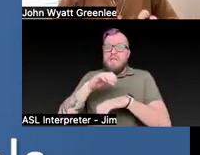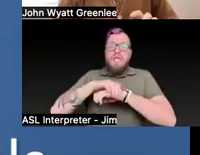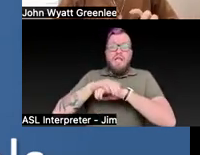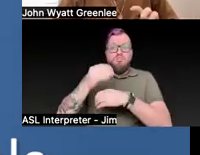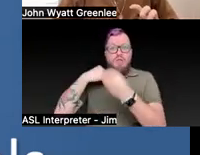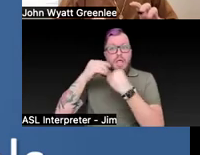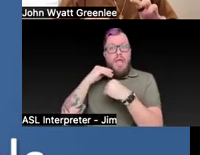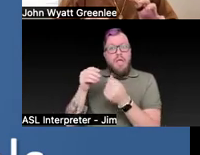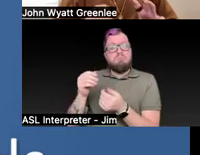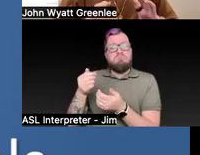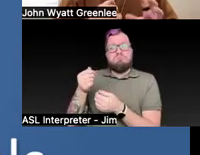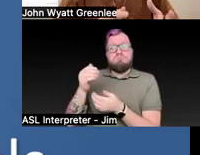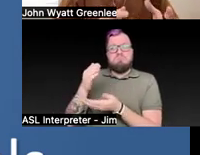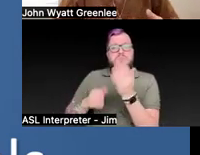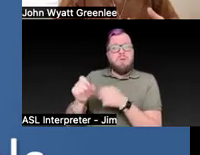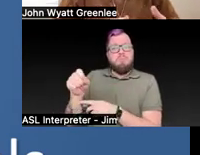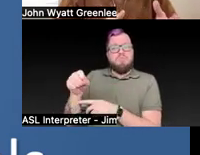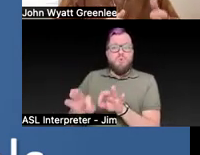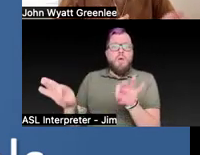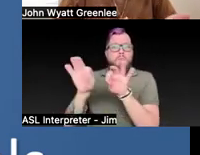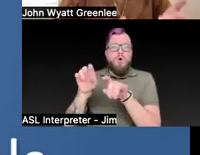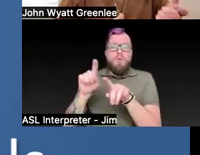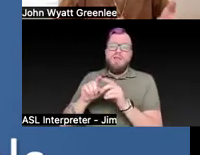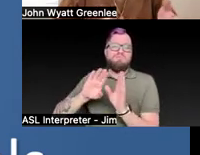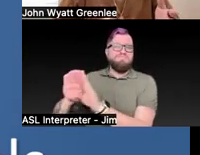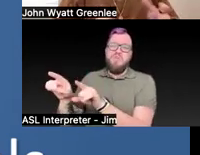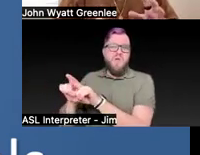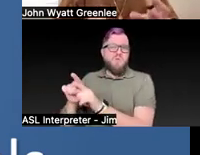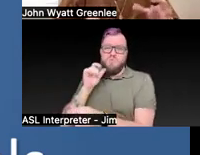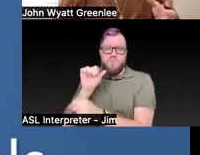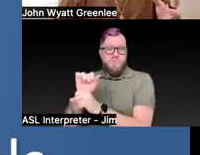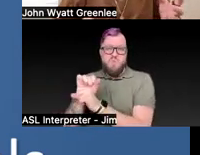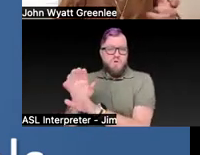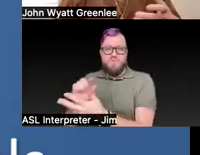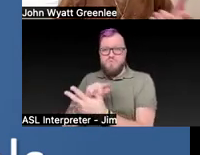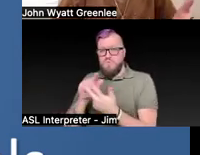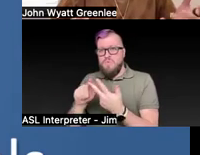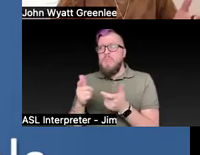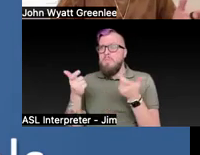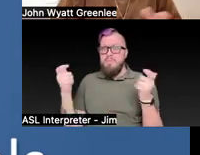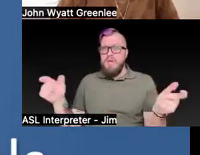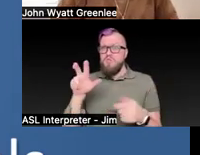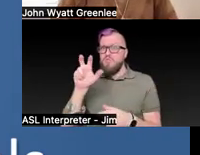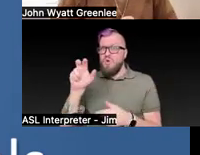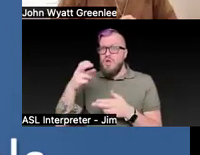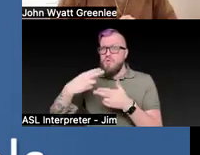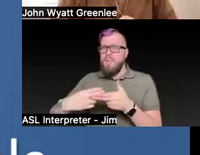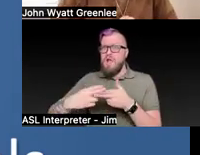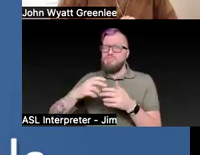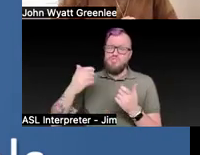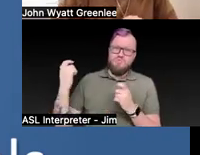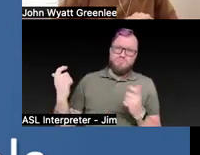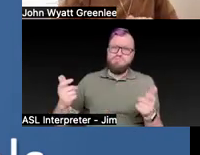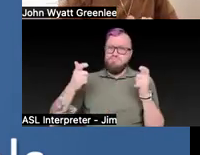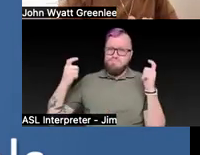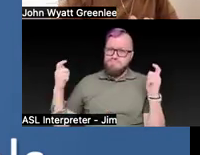but these are not also the ones that I work with. These get really big, though. These get up to like 300 pounds, some of them. So they're huge